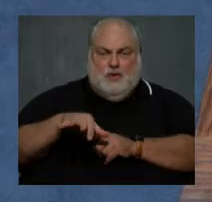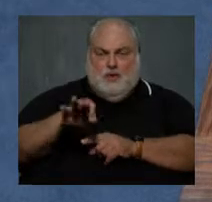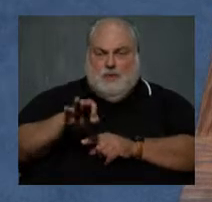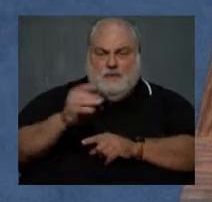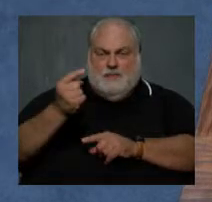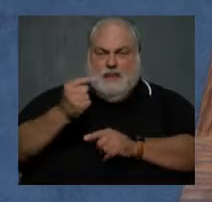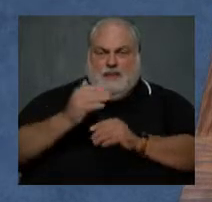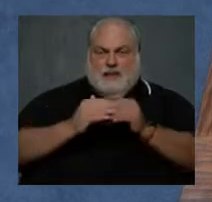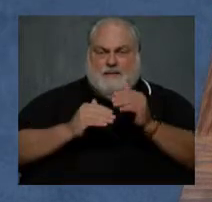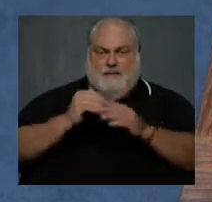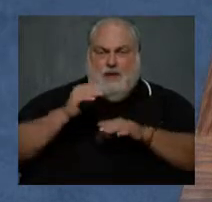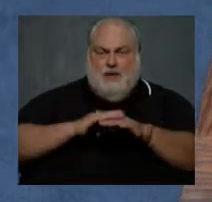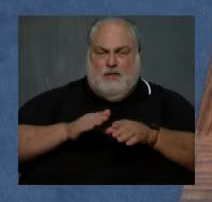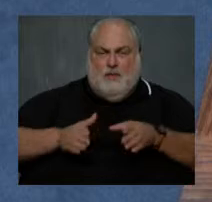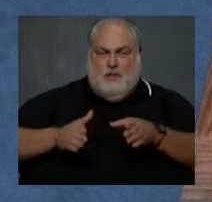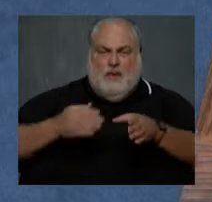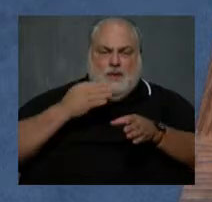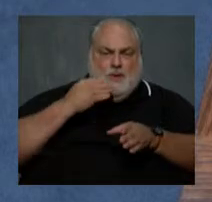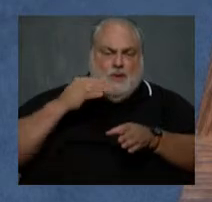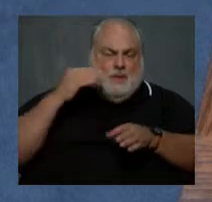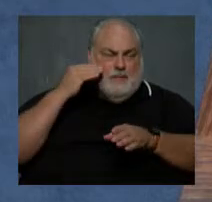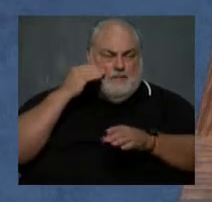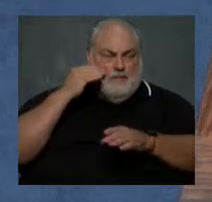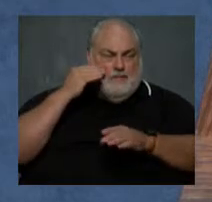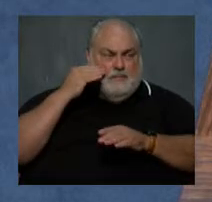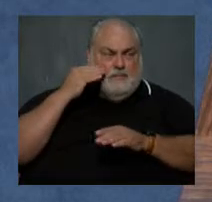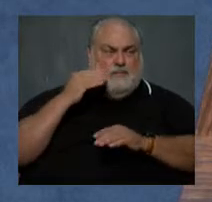that's conveniently on their way home.